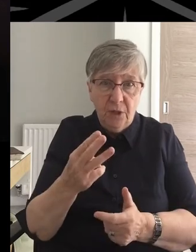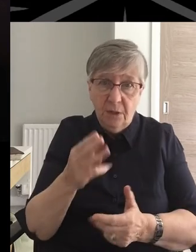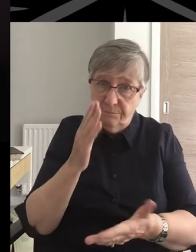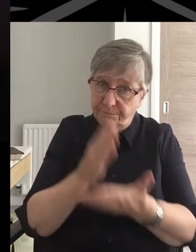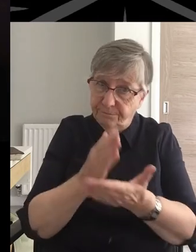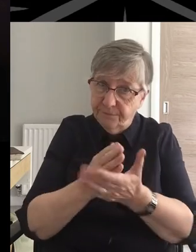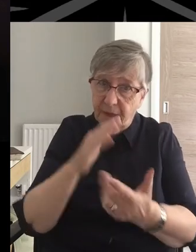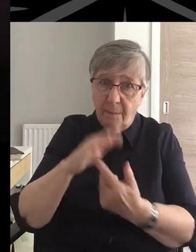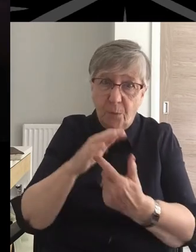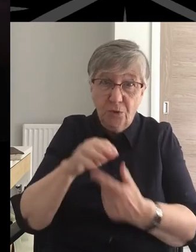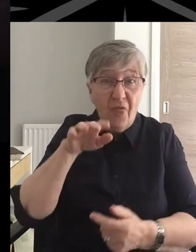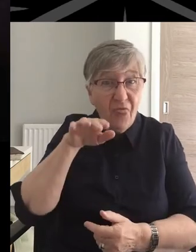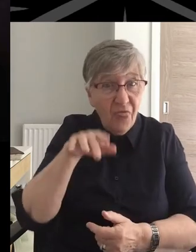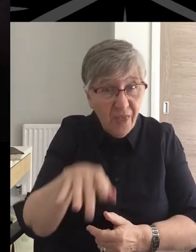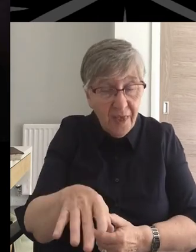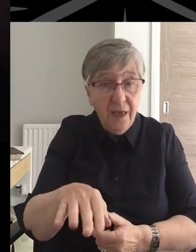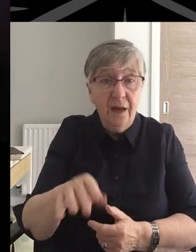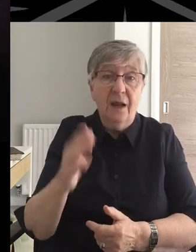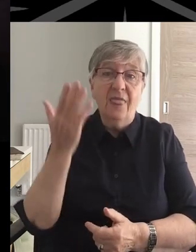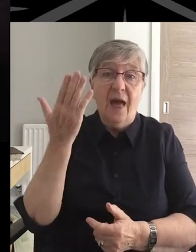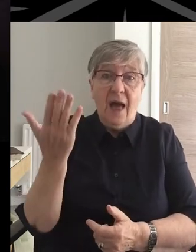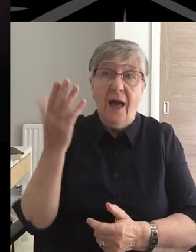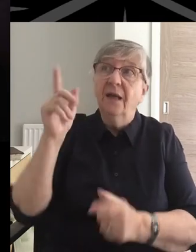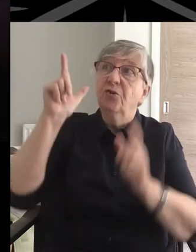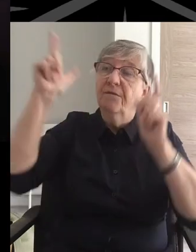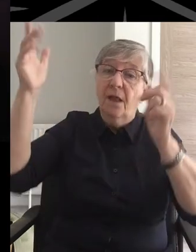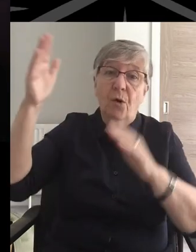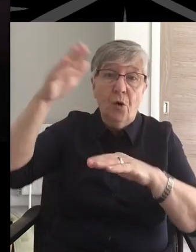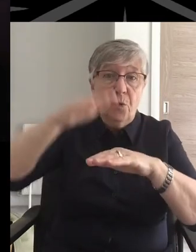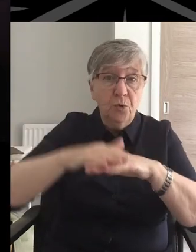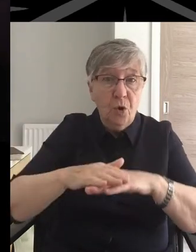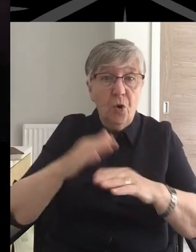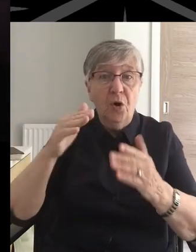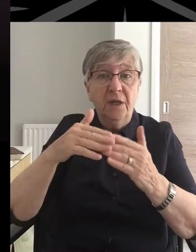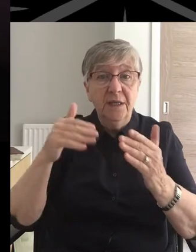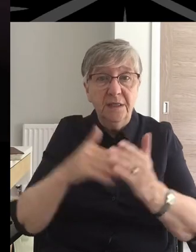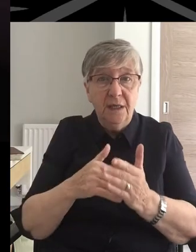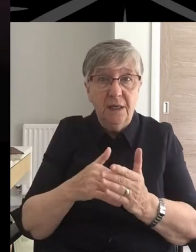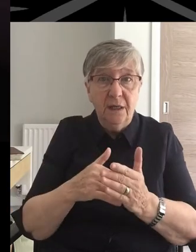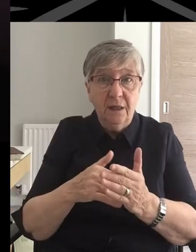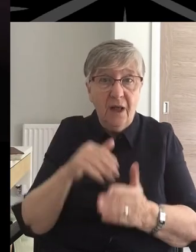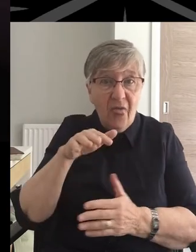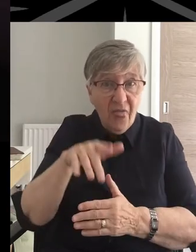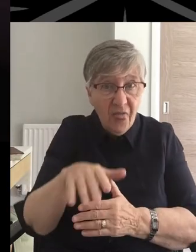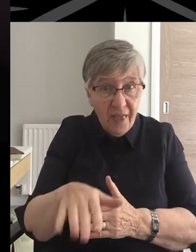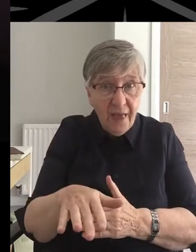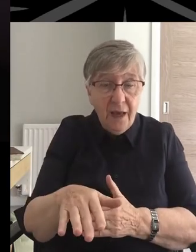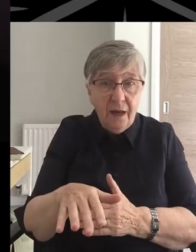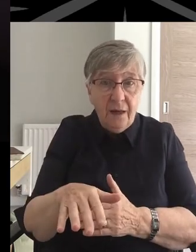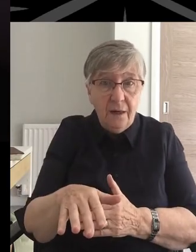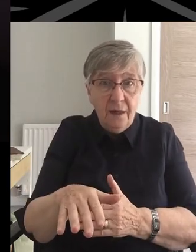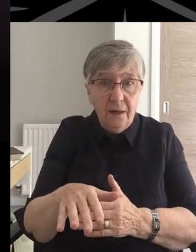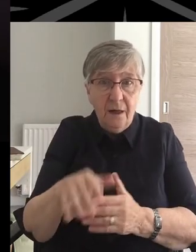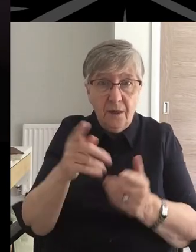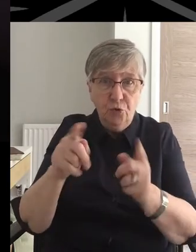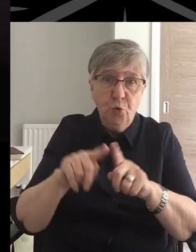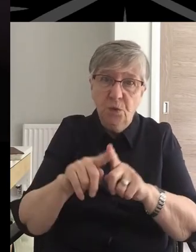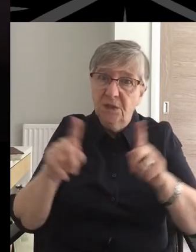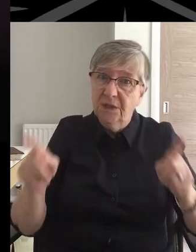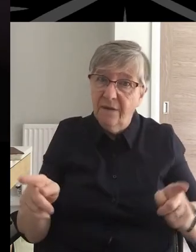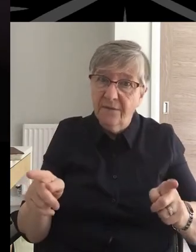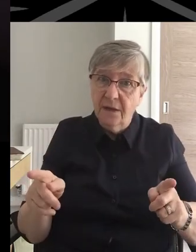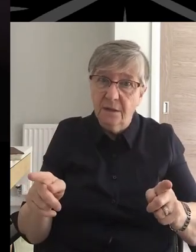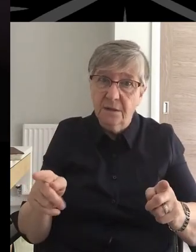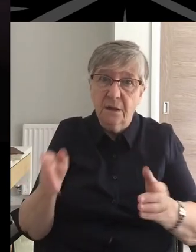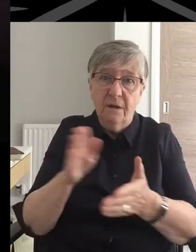emphatic. There the hand of the Lord was on him, on Ezekiel. The word there underlines the contrast between